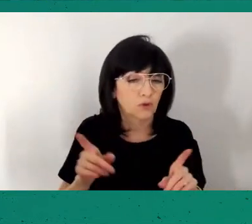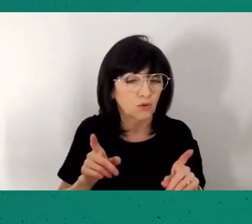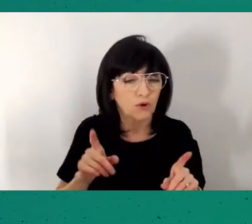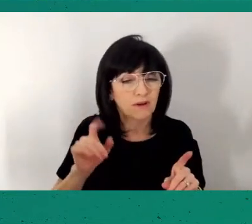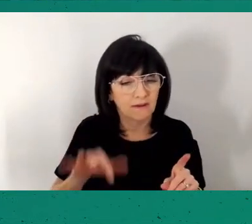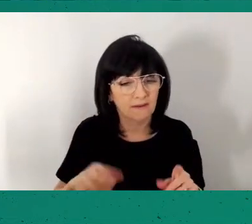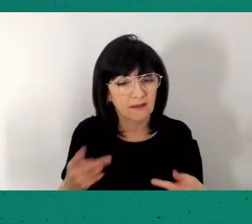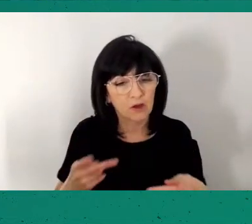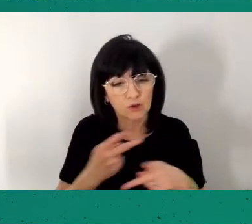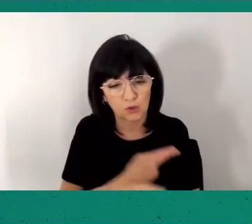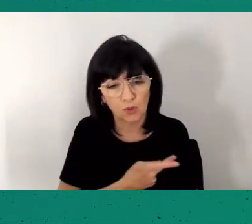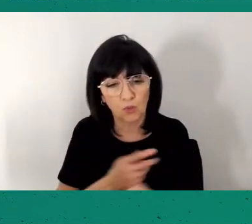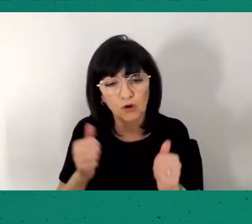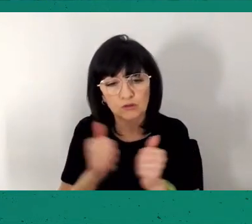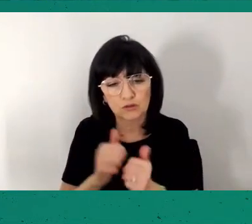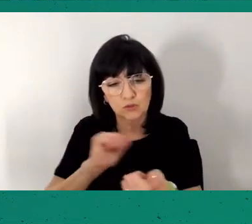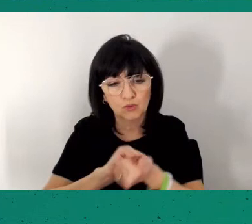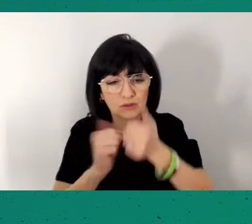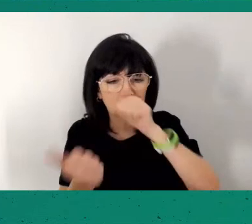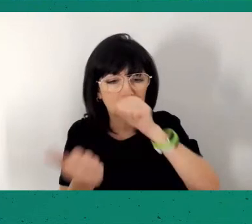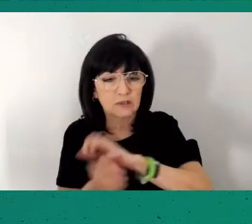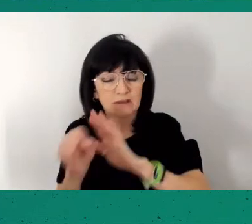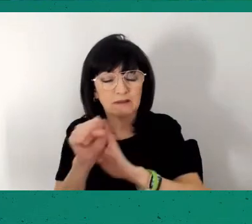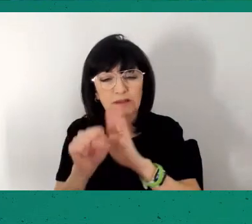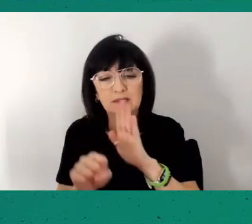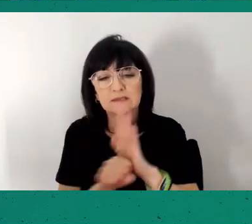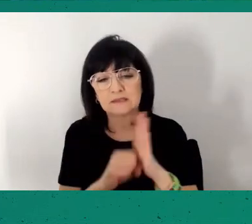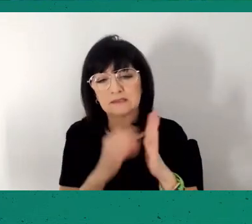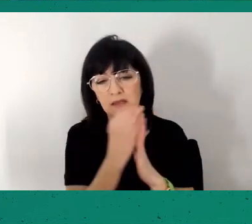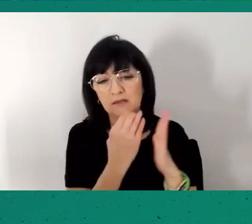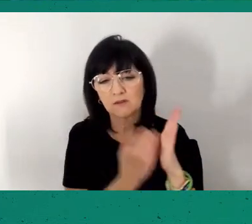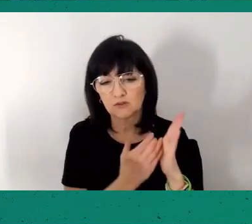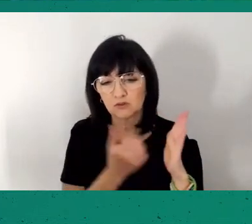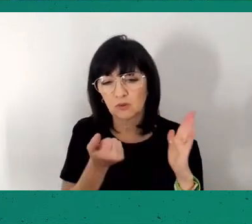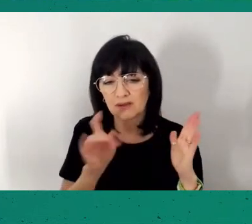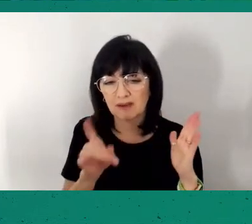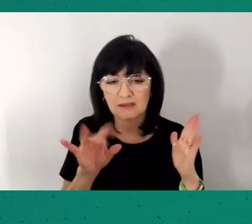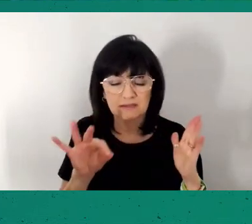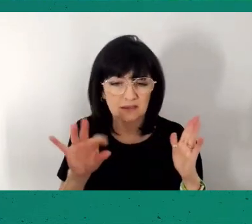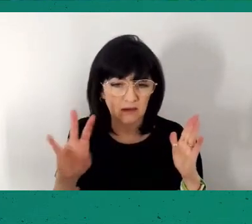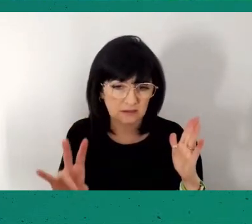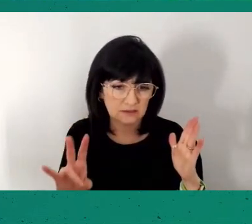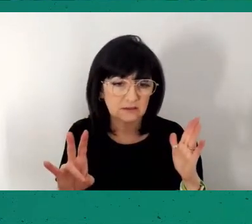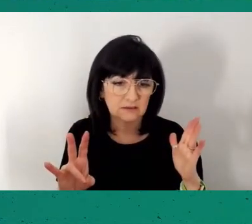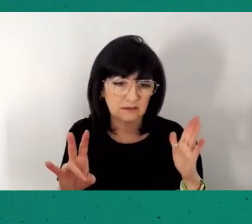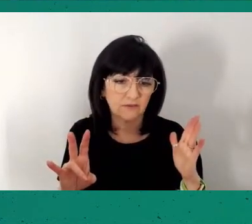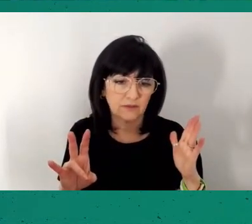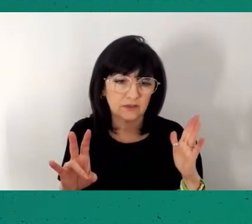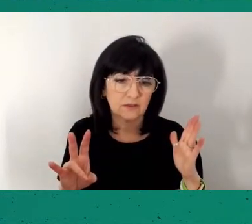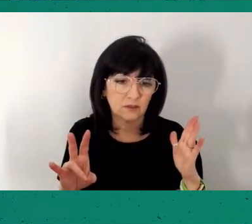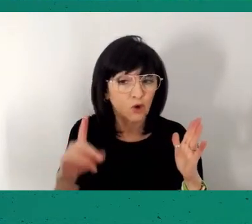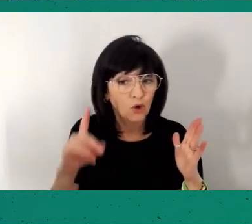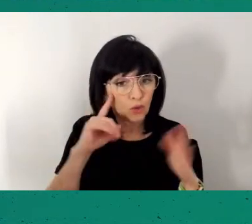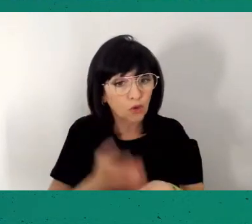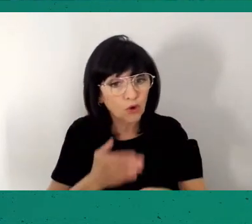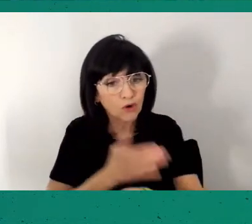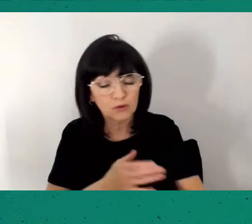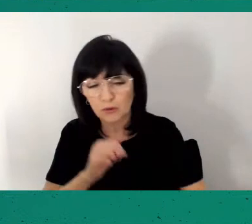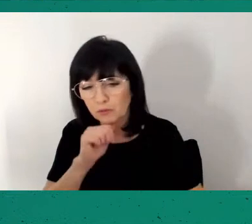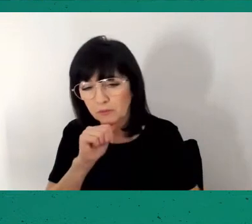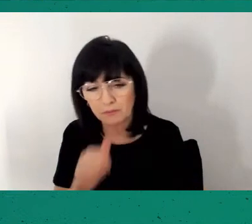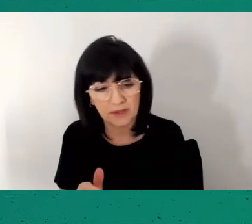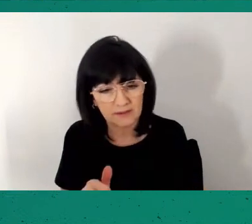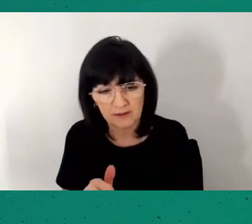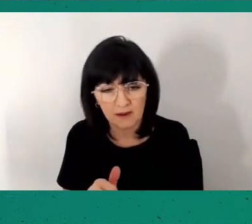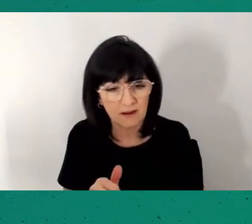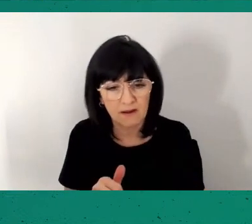the ratification of the state constitution of 1897. It kind of codified into law the de